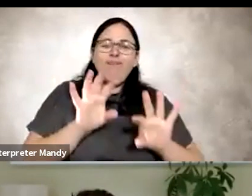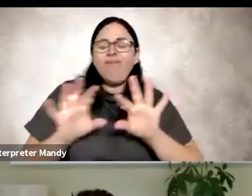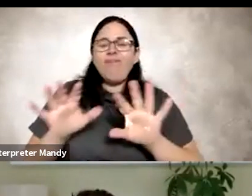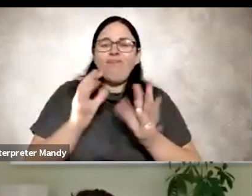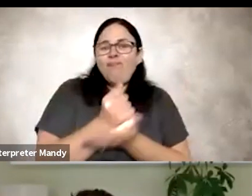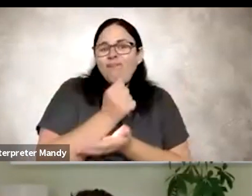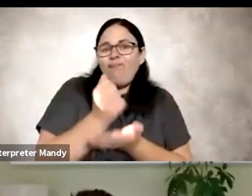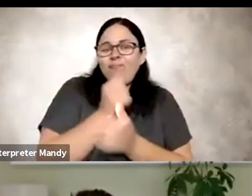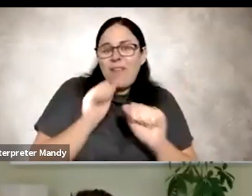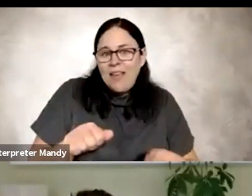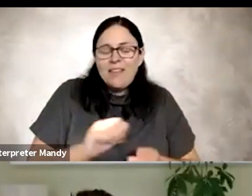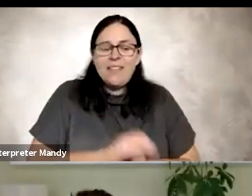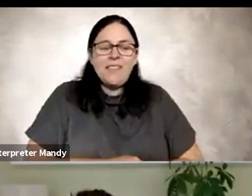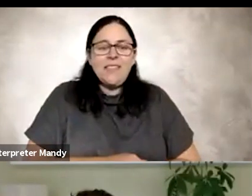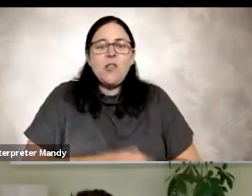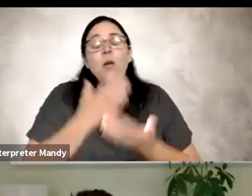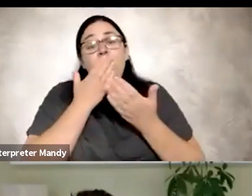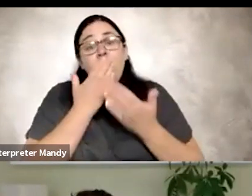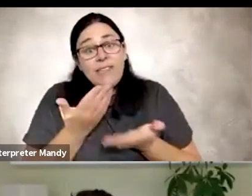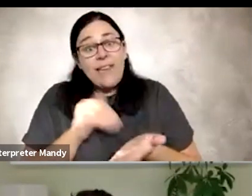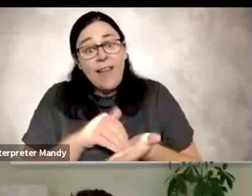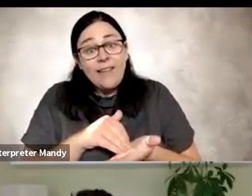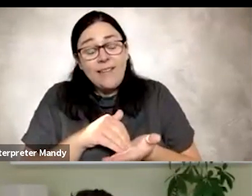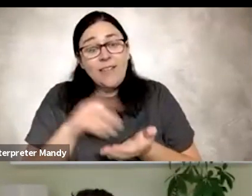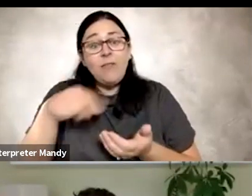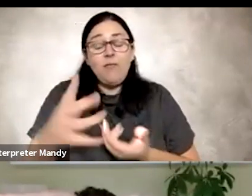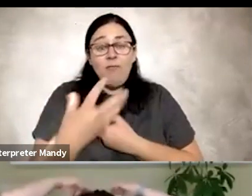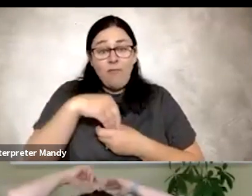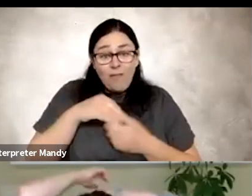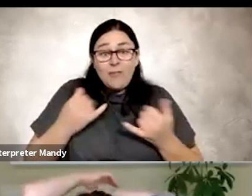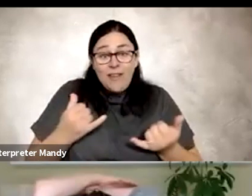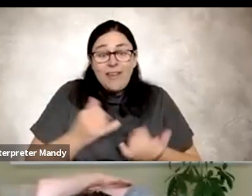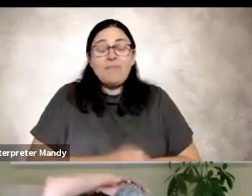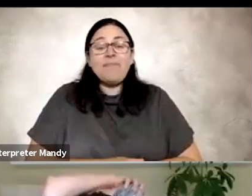fun. So thanks again for everyone for taking part today.